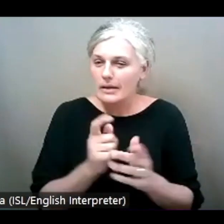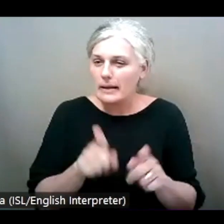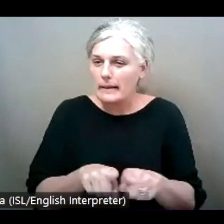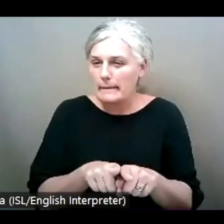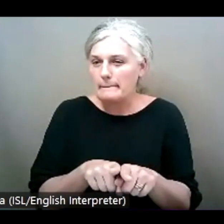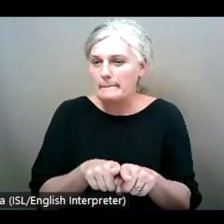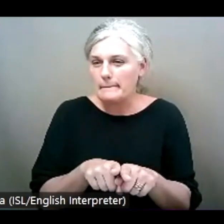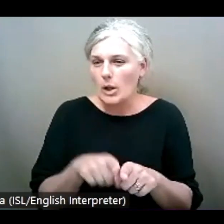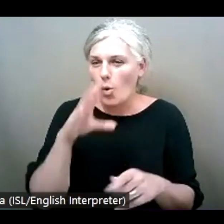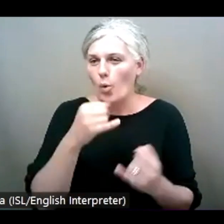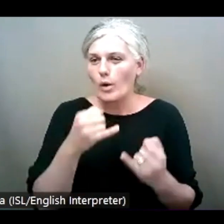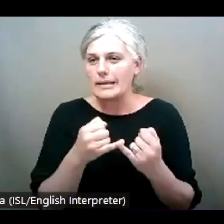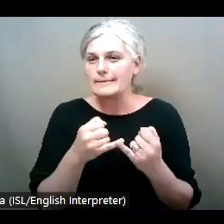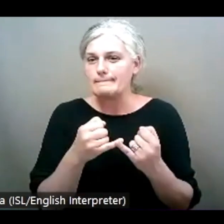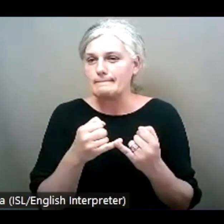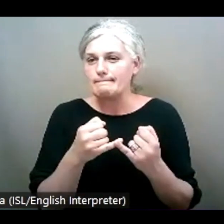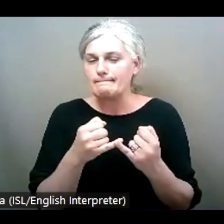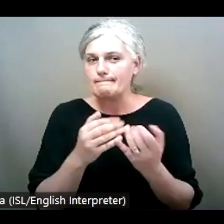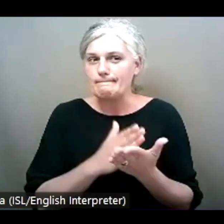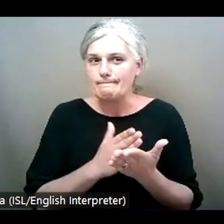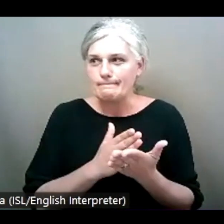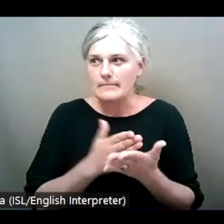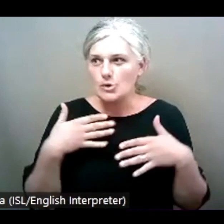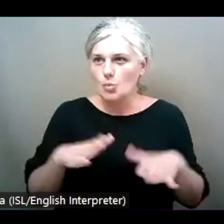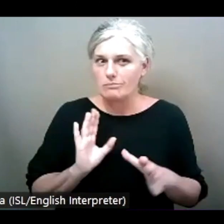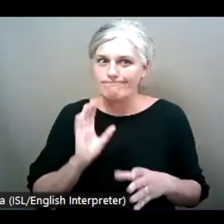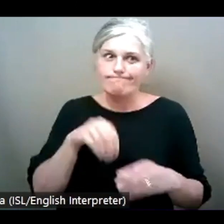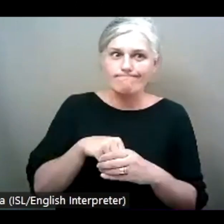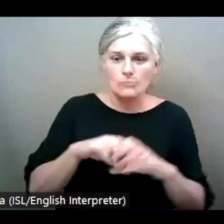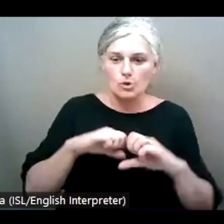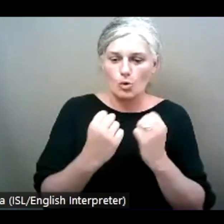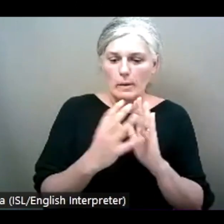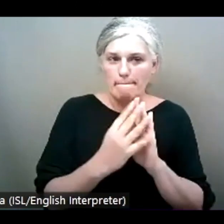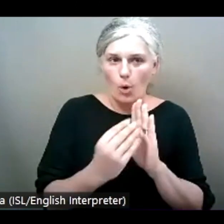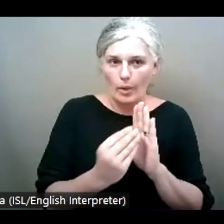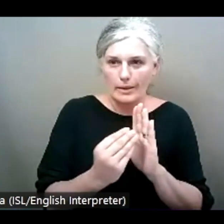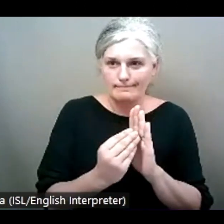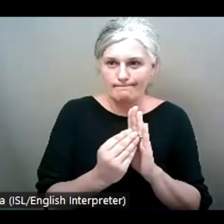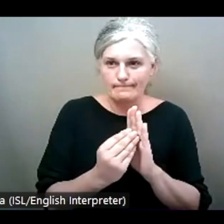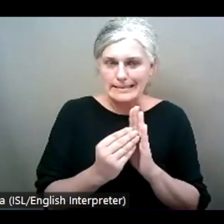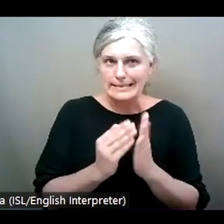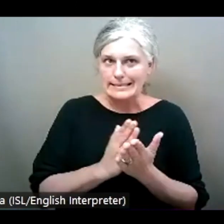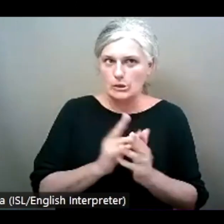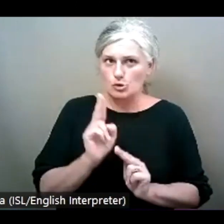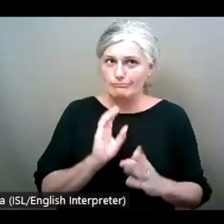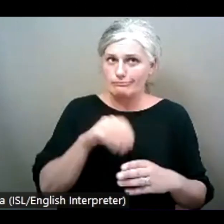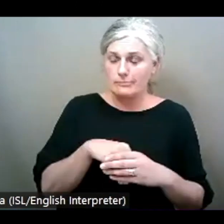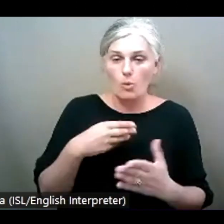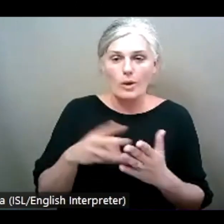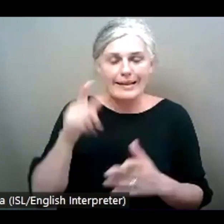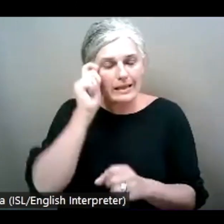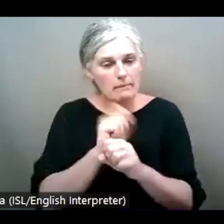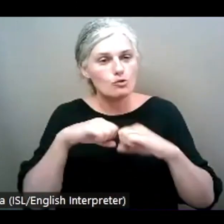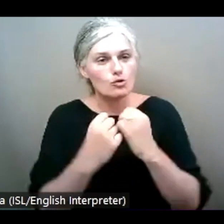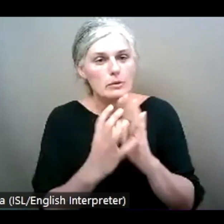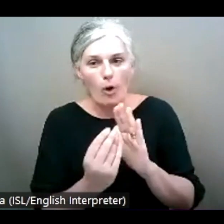there seems to be a reluctance to engage with the social model. And again, I think when we think about the social model and work through it, thinking